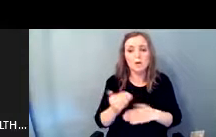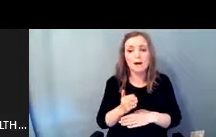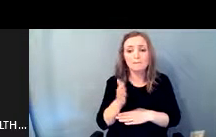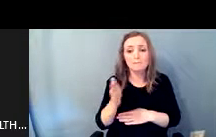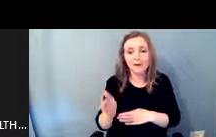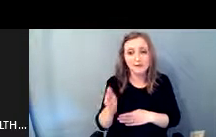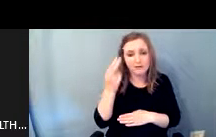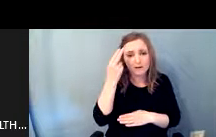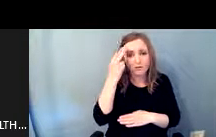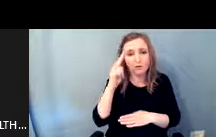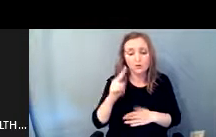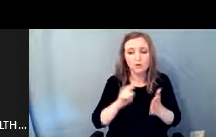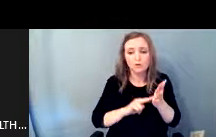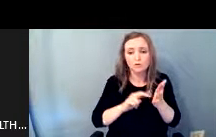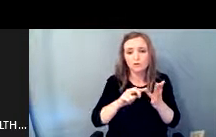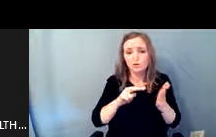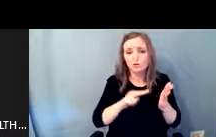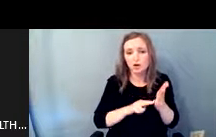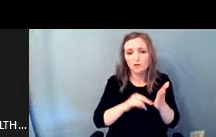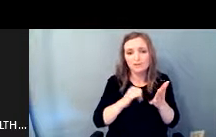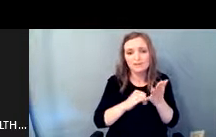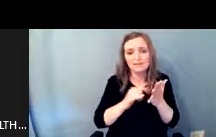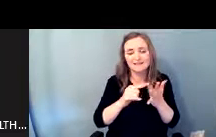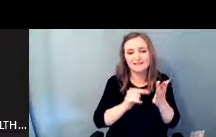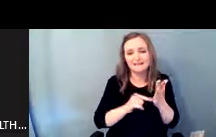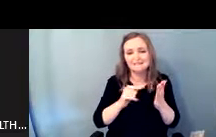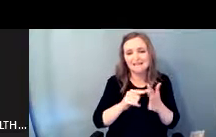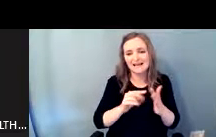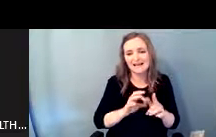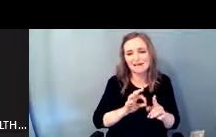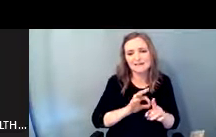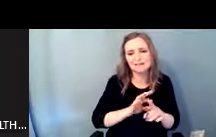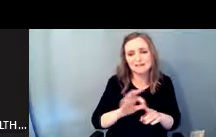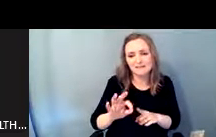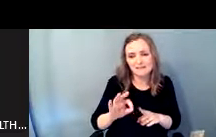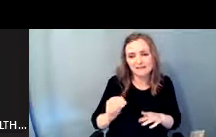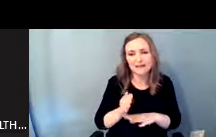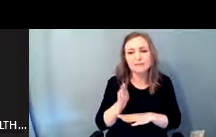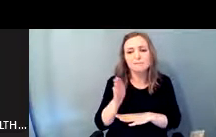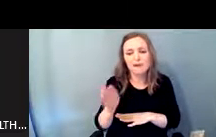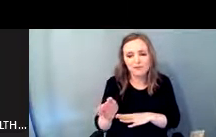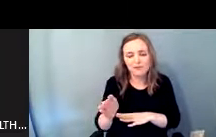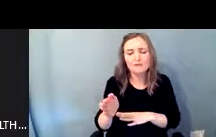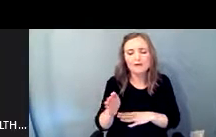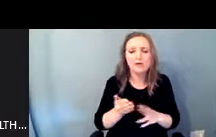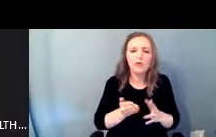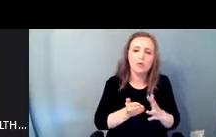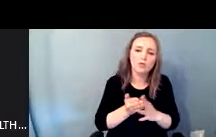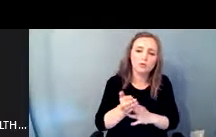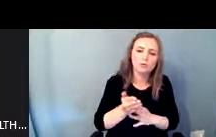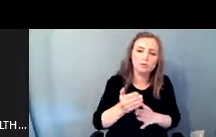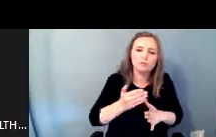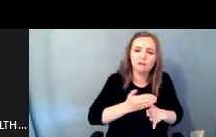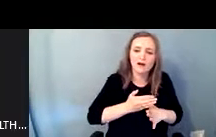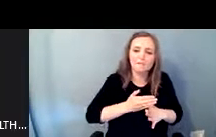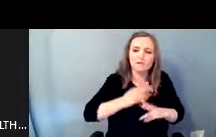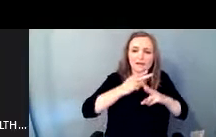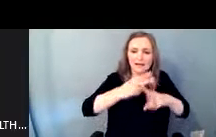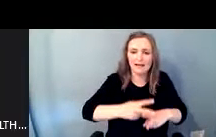care led. And this has led to these people receiving their diagnostic tests and